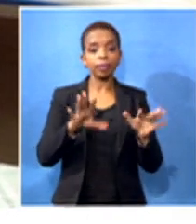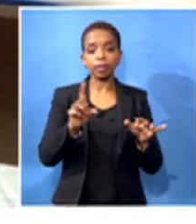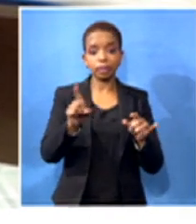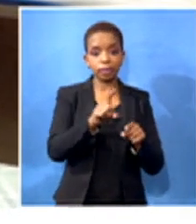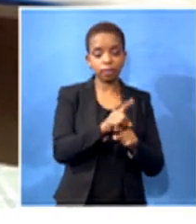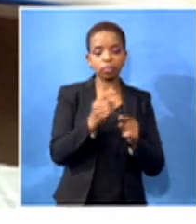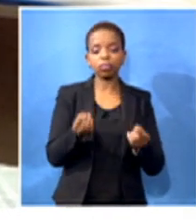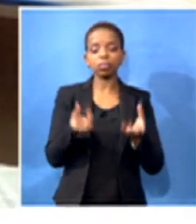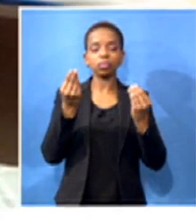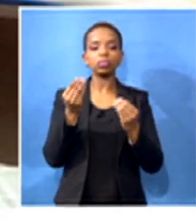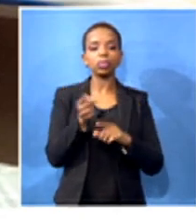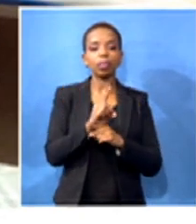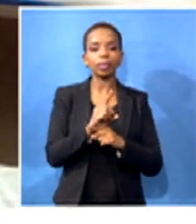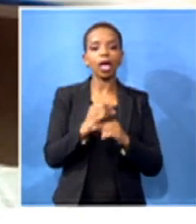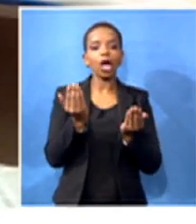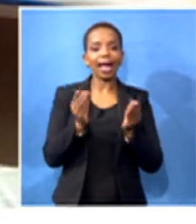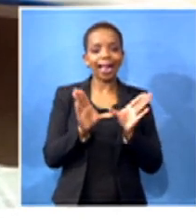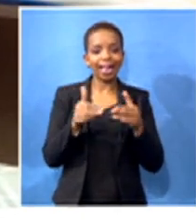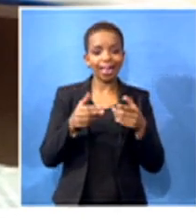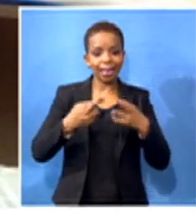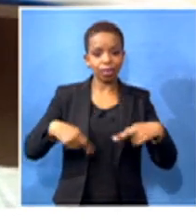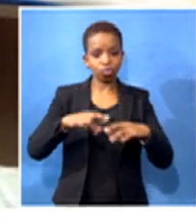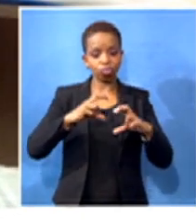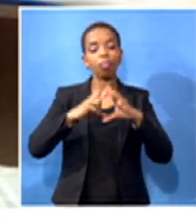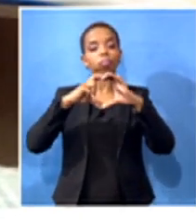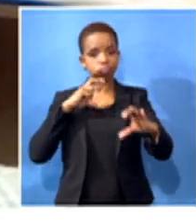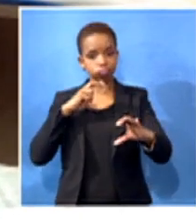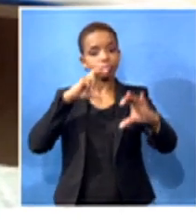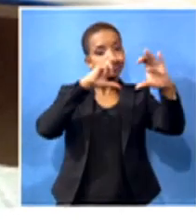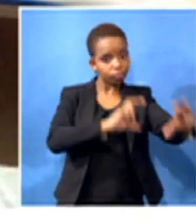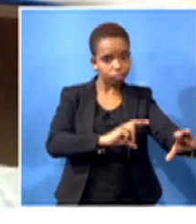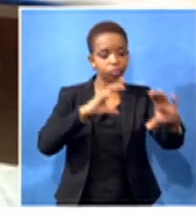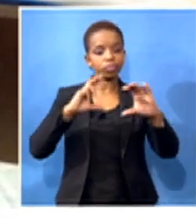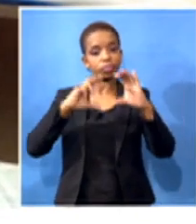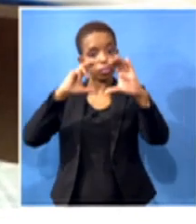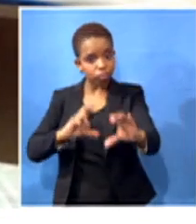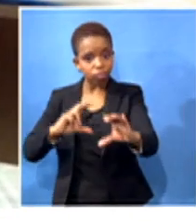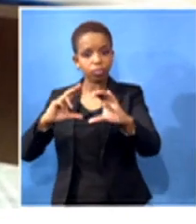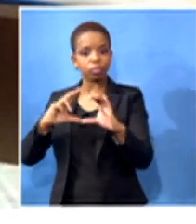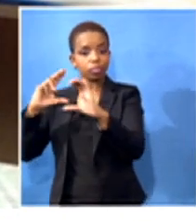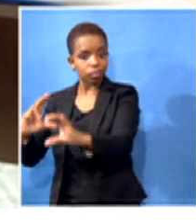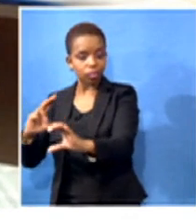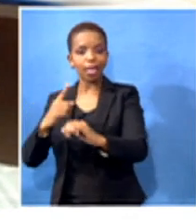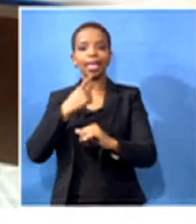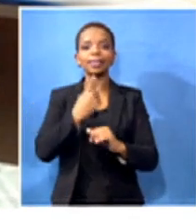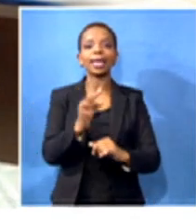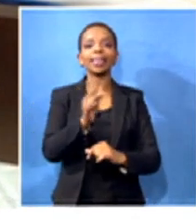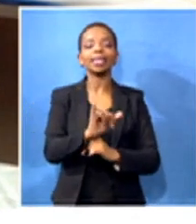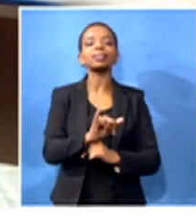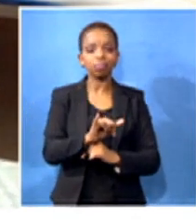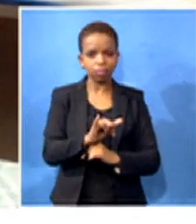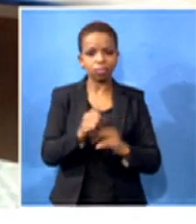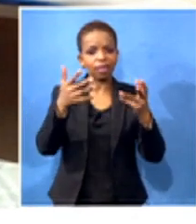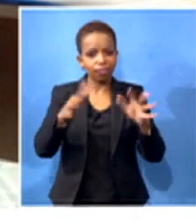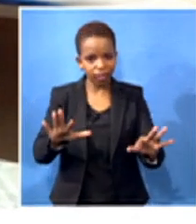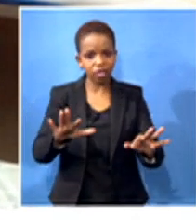of mobile classrooms. And the report is that those mobile classrooms have been completed. So we don't have a problem with